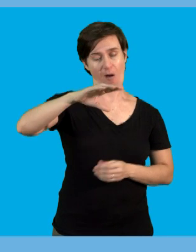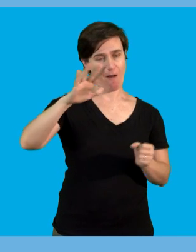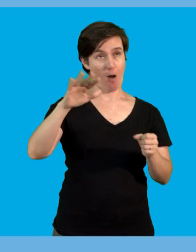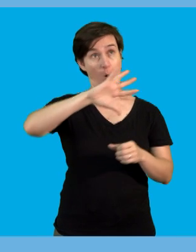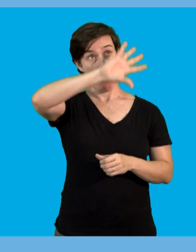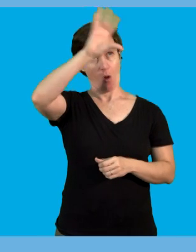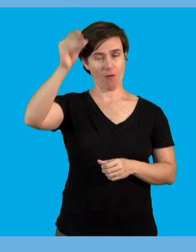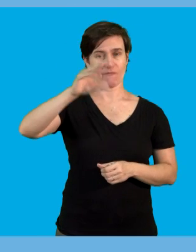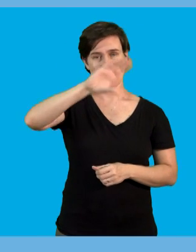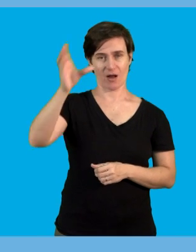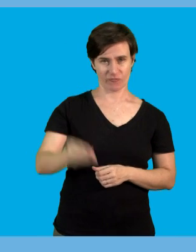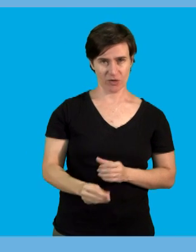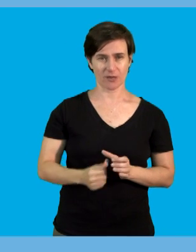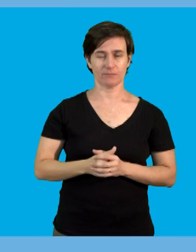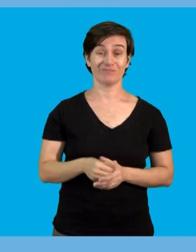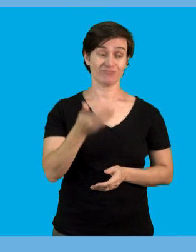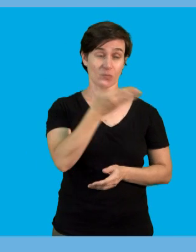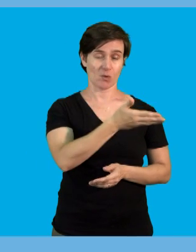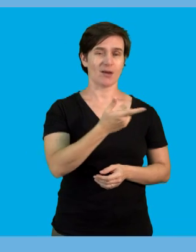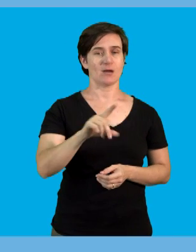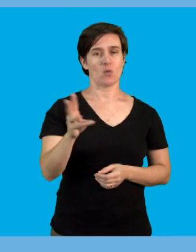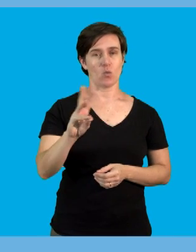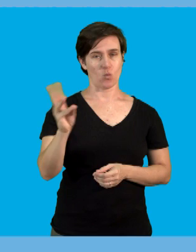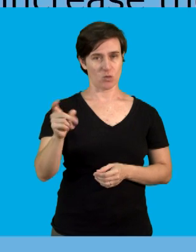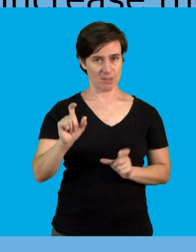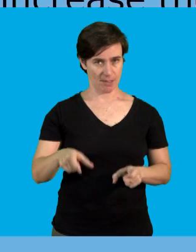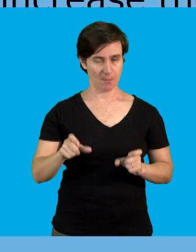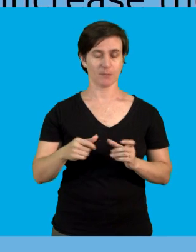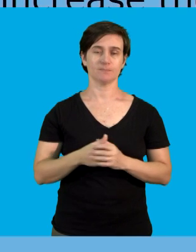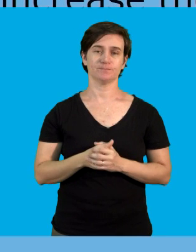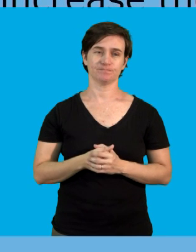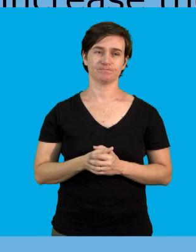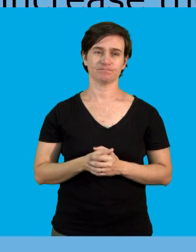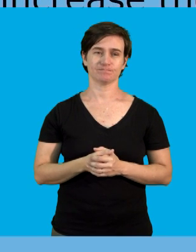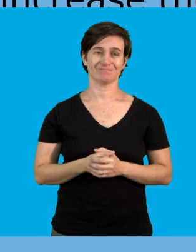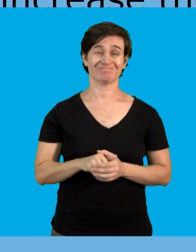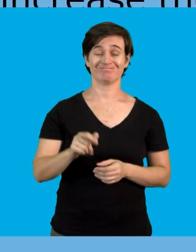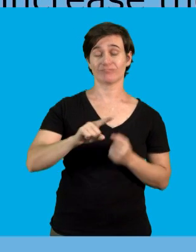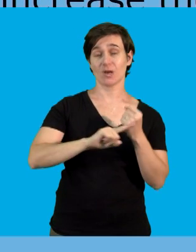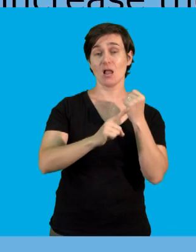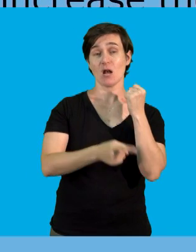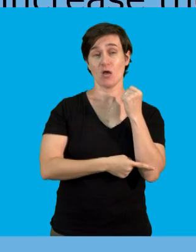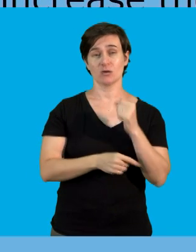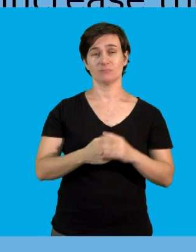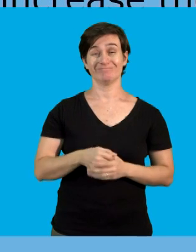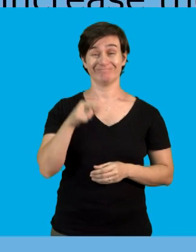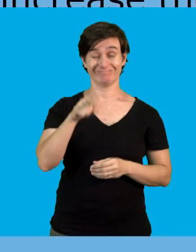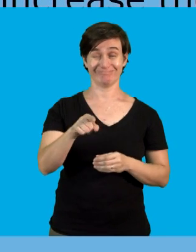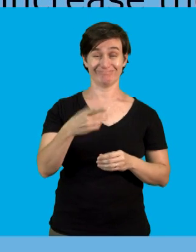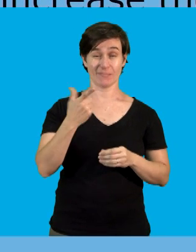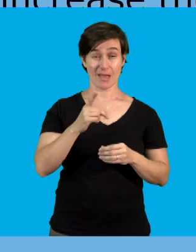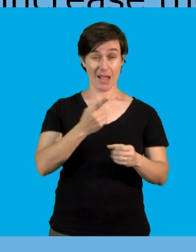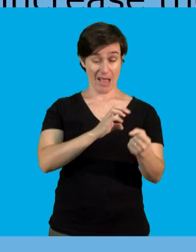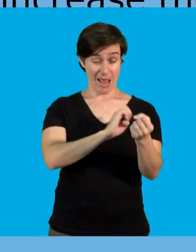the entire African continent, and it is found right here in South Africa in the Western Cape. And then lastly, due to